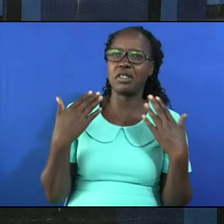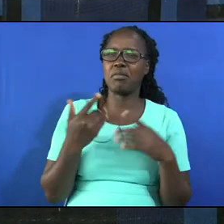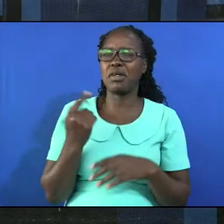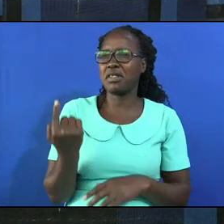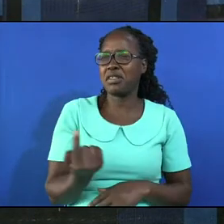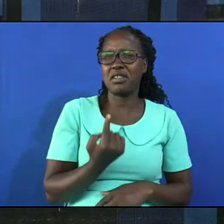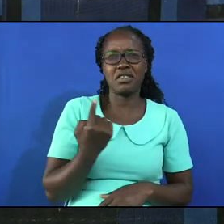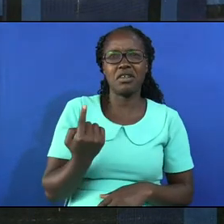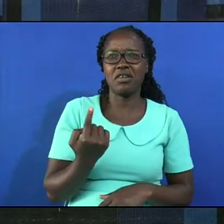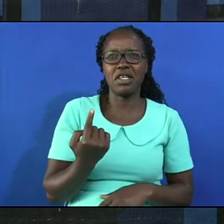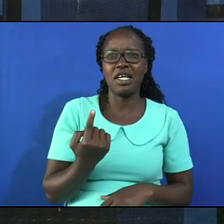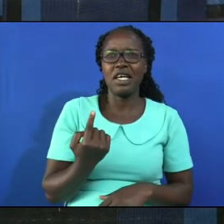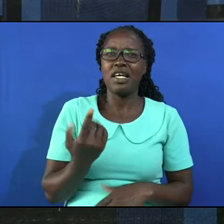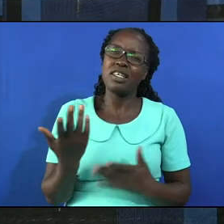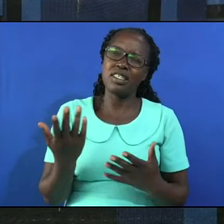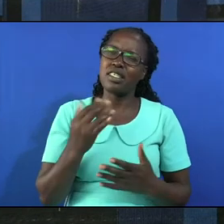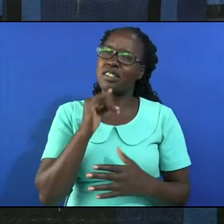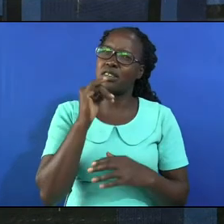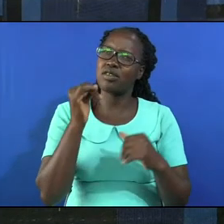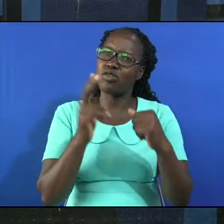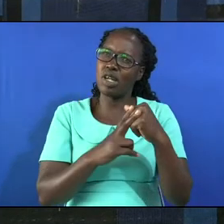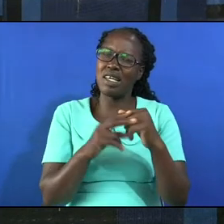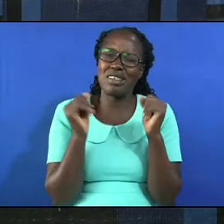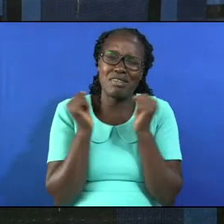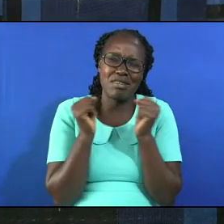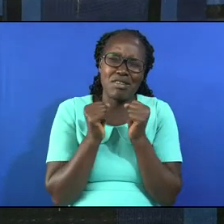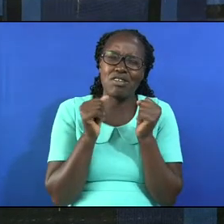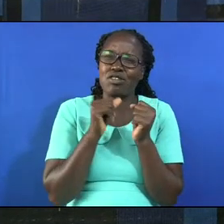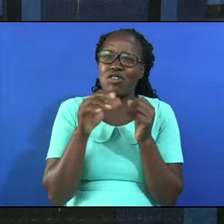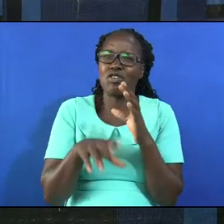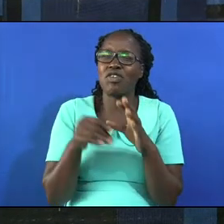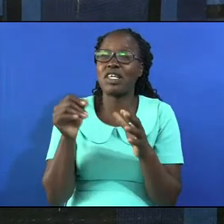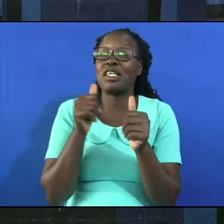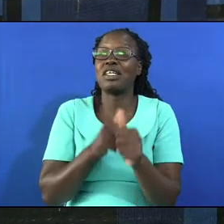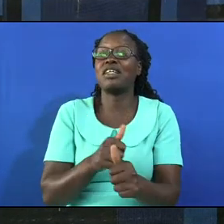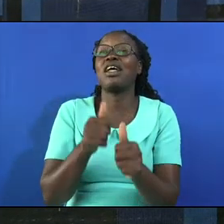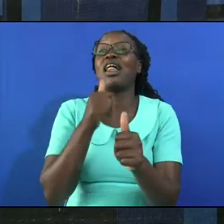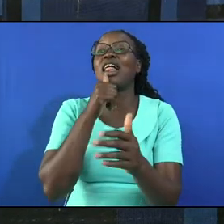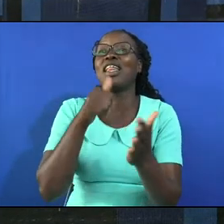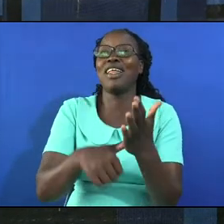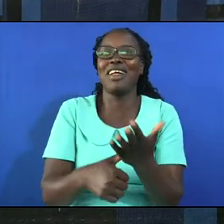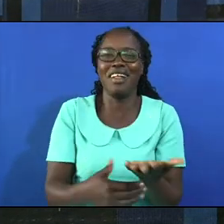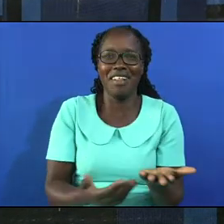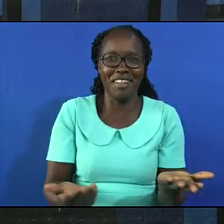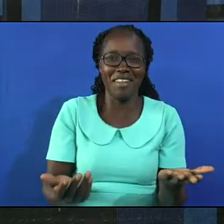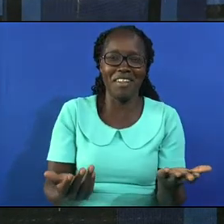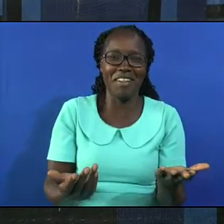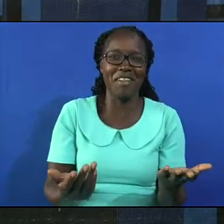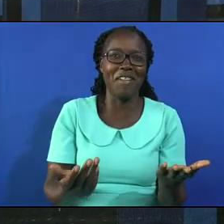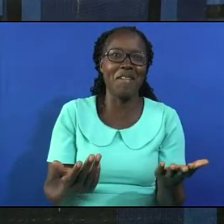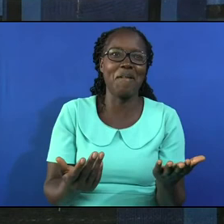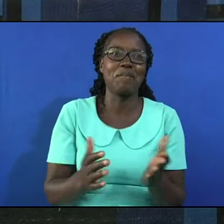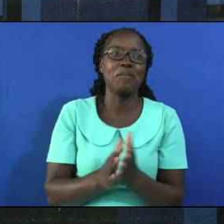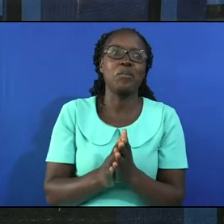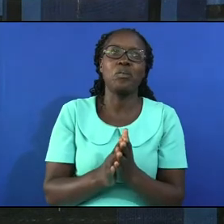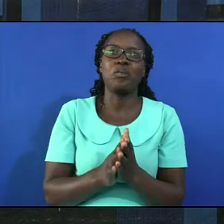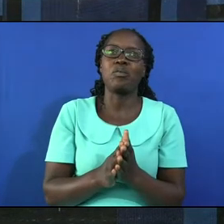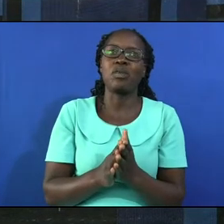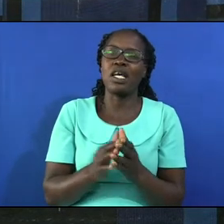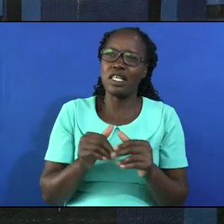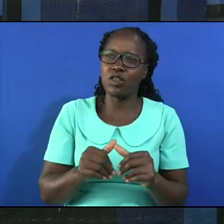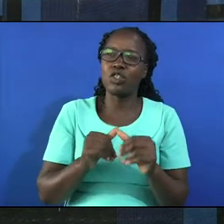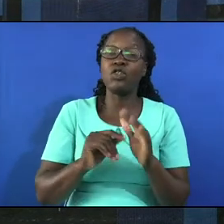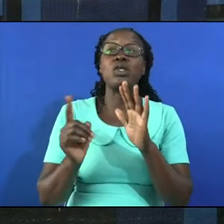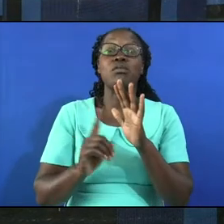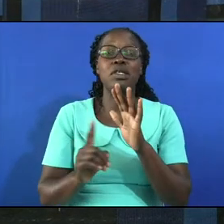very lonely. It is July and it's very cold. You don't find that in Apostle Paul. He just goes on with